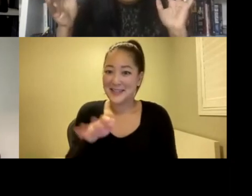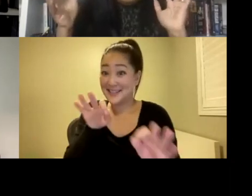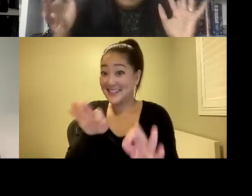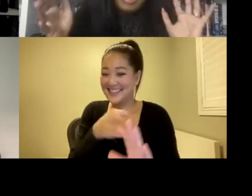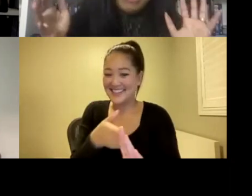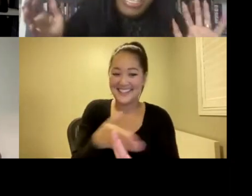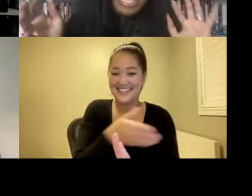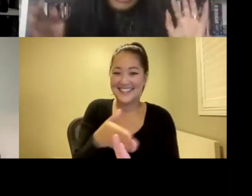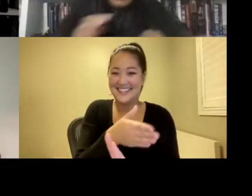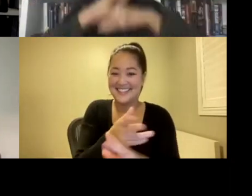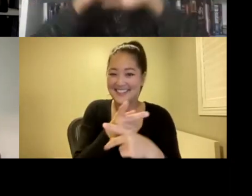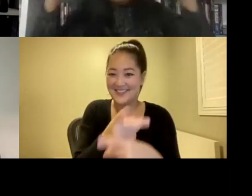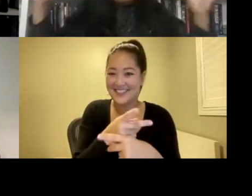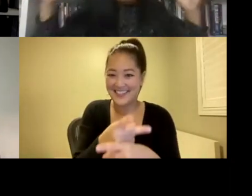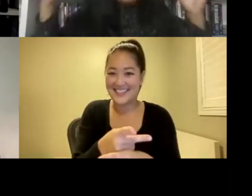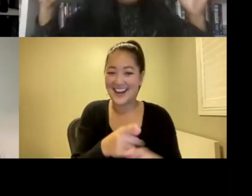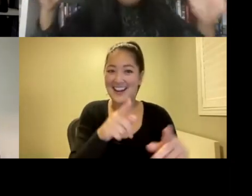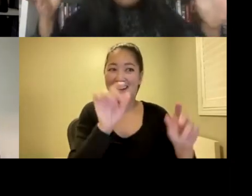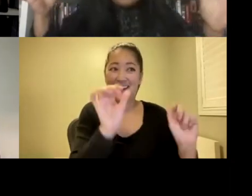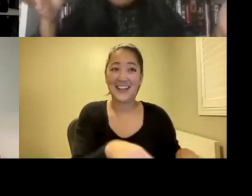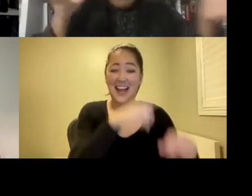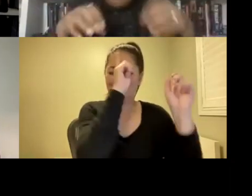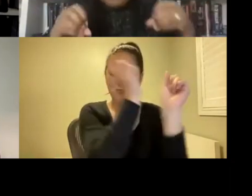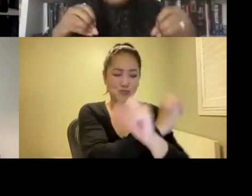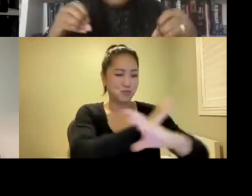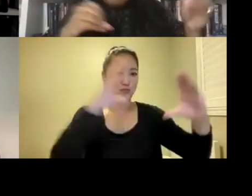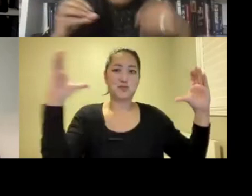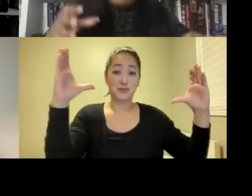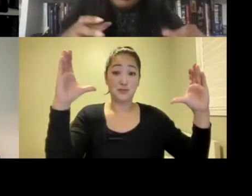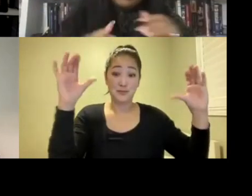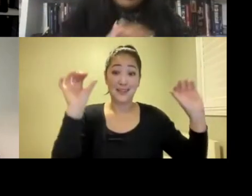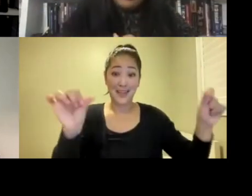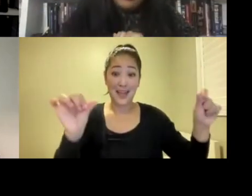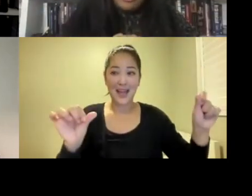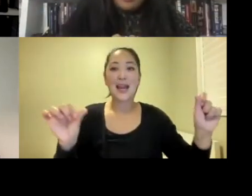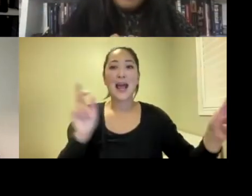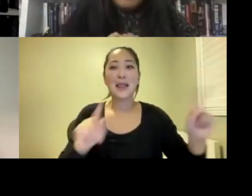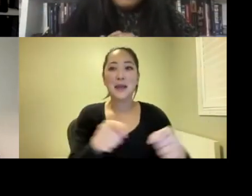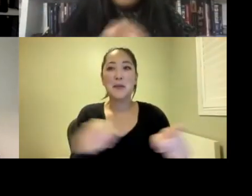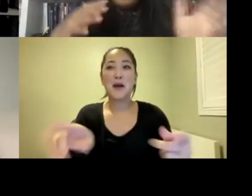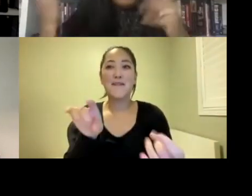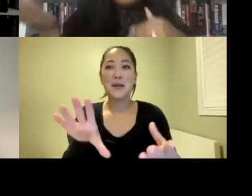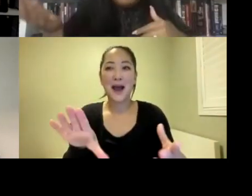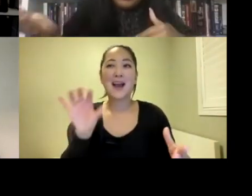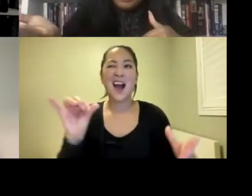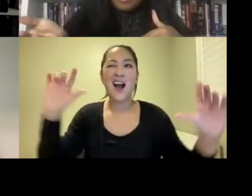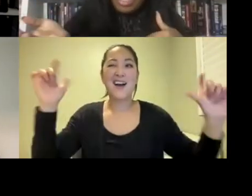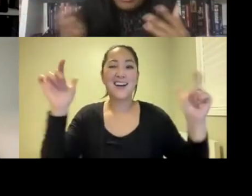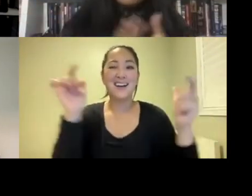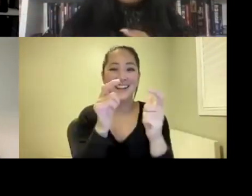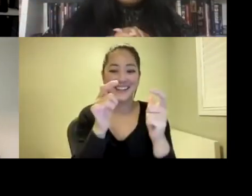pre-production, where we can imagine as big as we want, and then we'll have folks kind of reel us in. So we're working with two